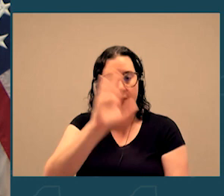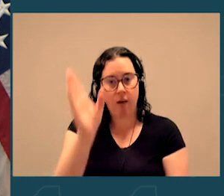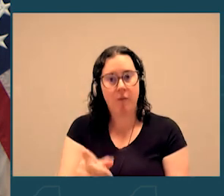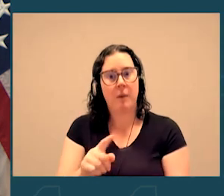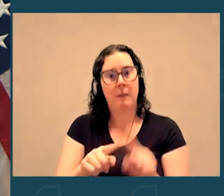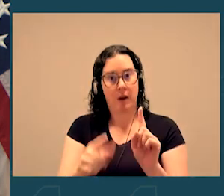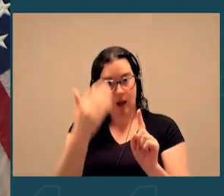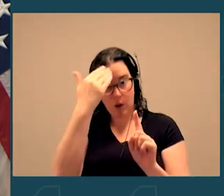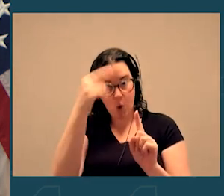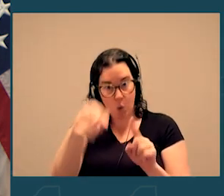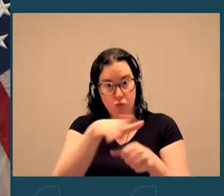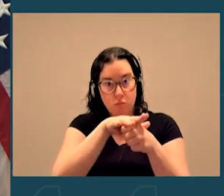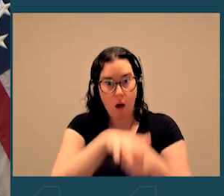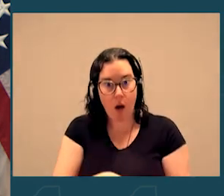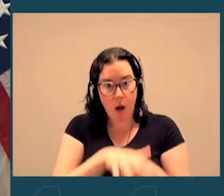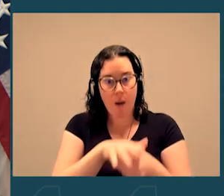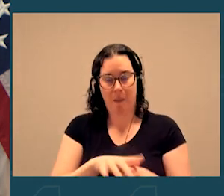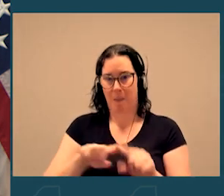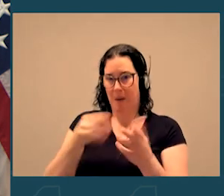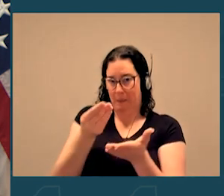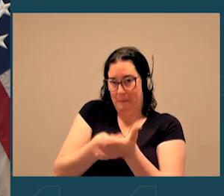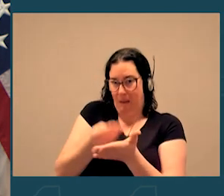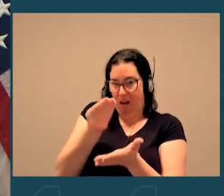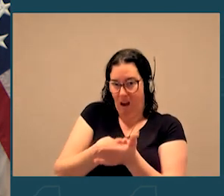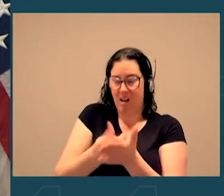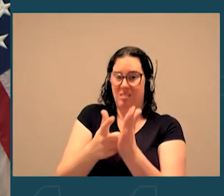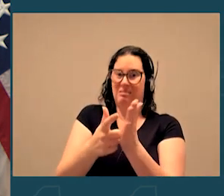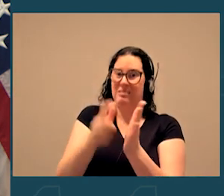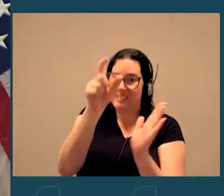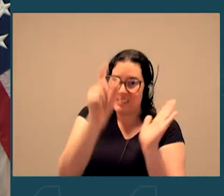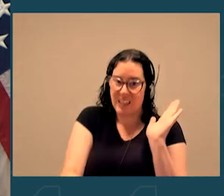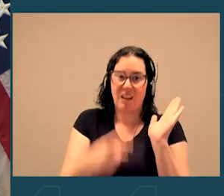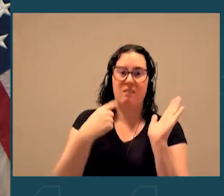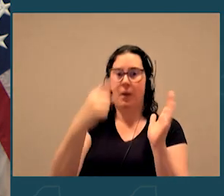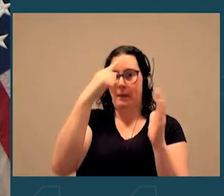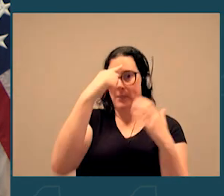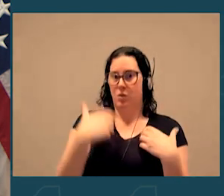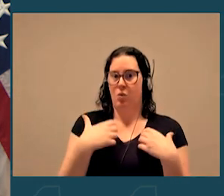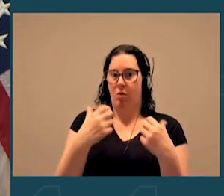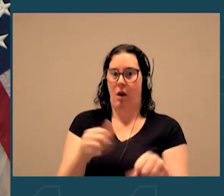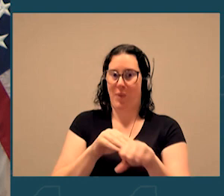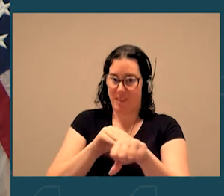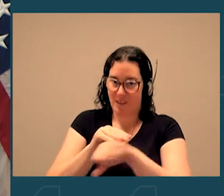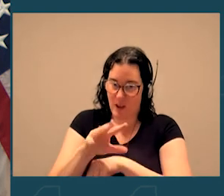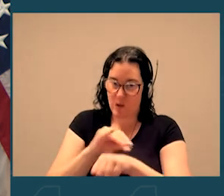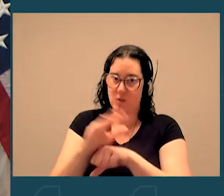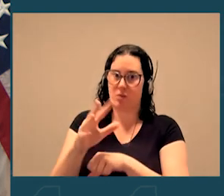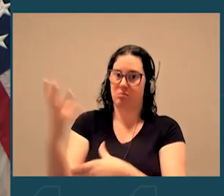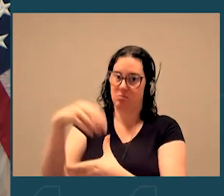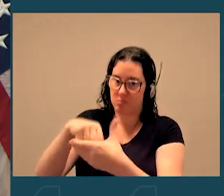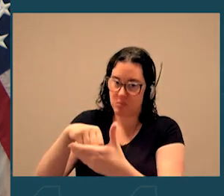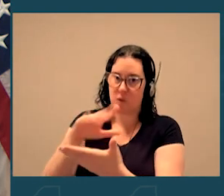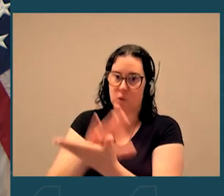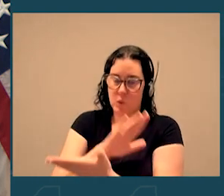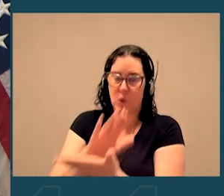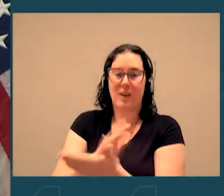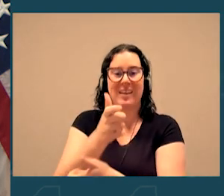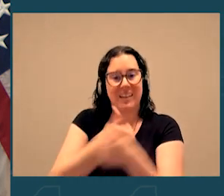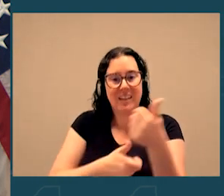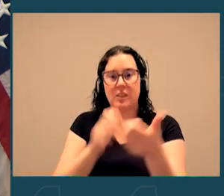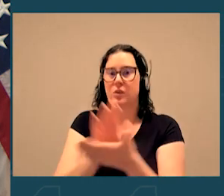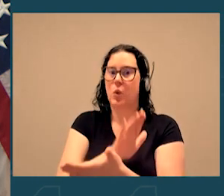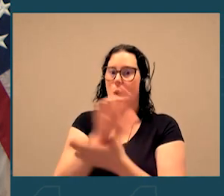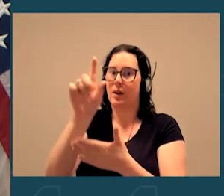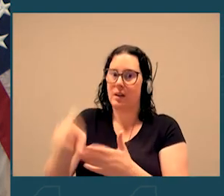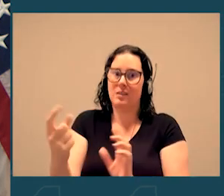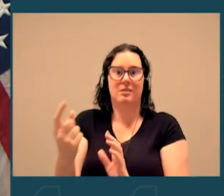stress, but you need to use that to bring in mental health counselors into the schools. Every school needs somebody,